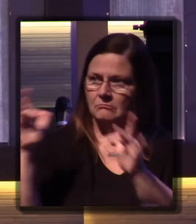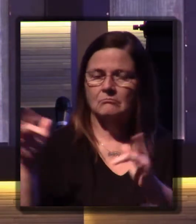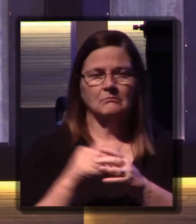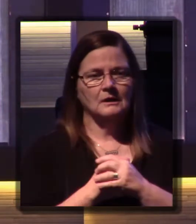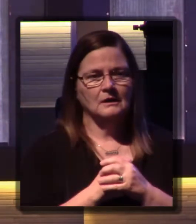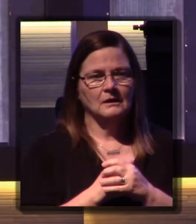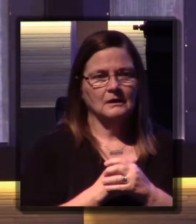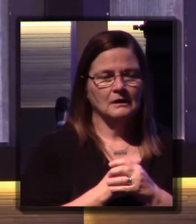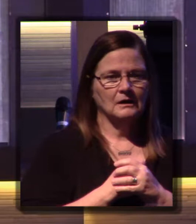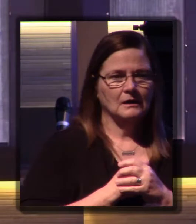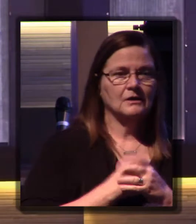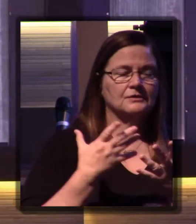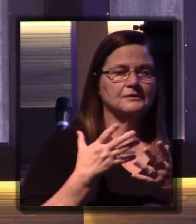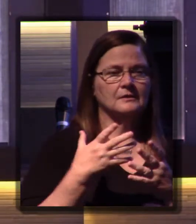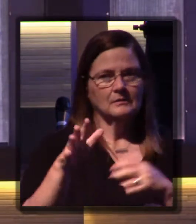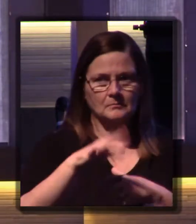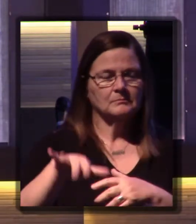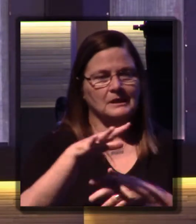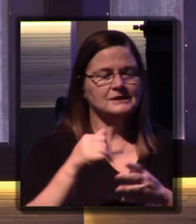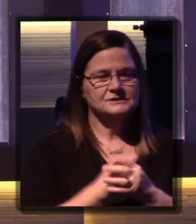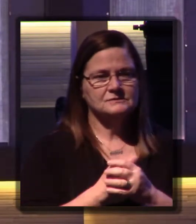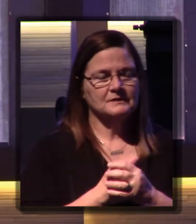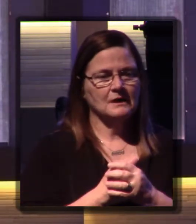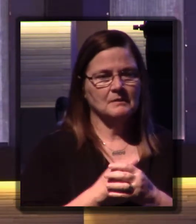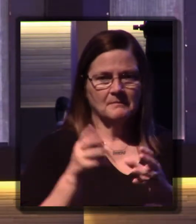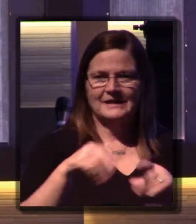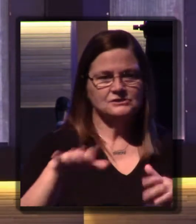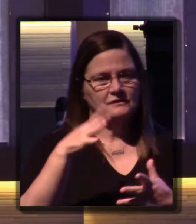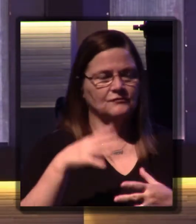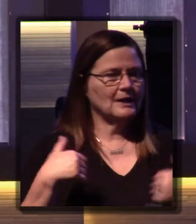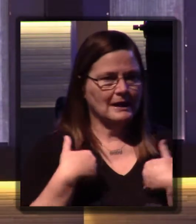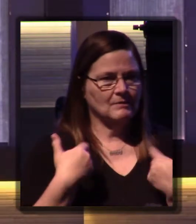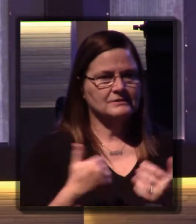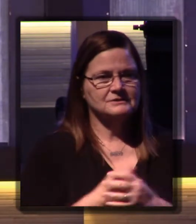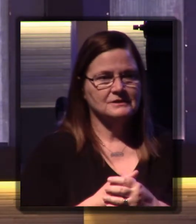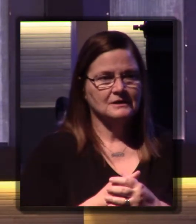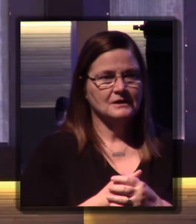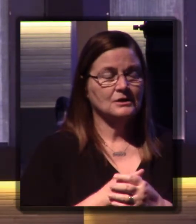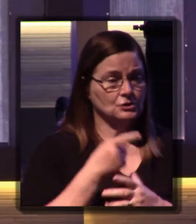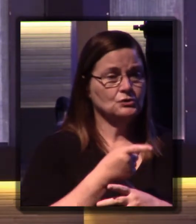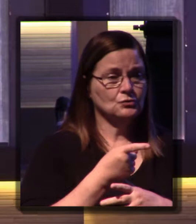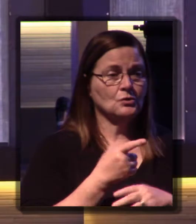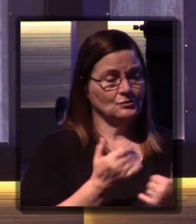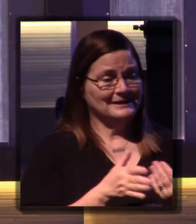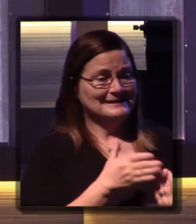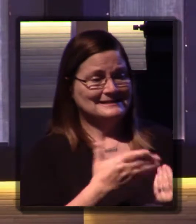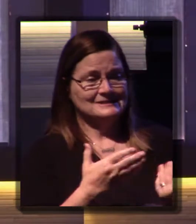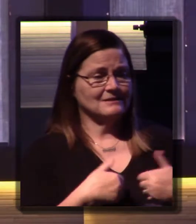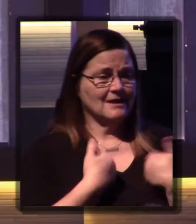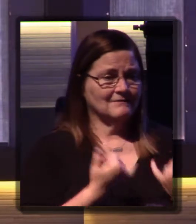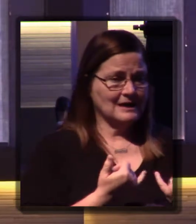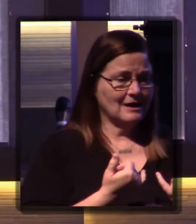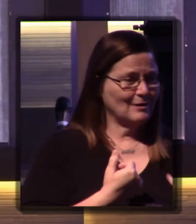a delight for wild donkeys, a pasture for flocks. And so he's saying devastation is going to come. You are in ease,